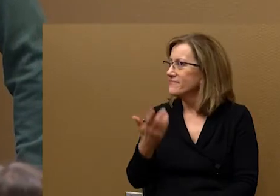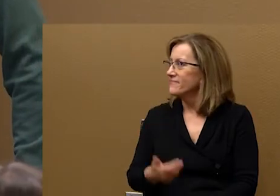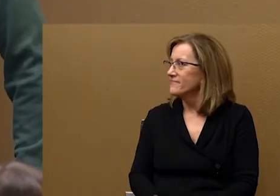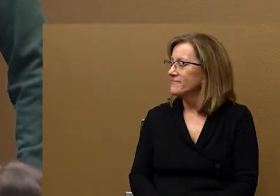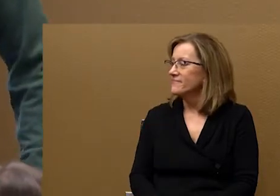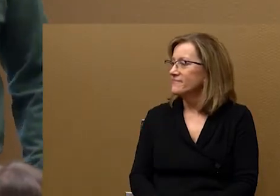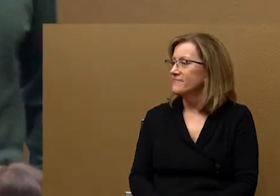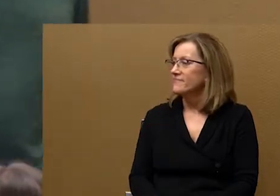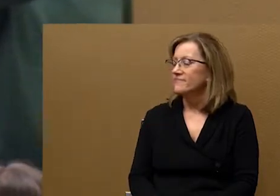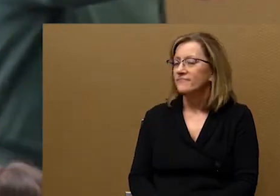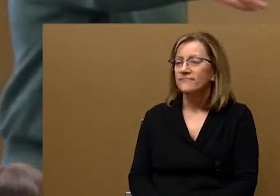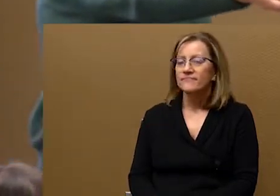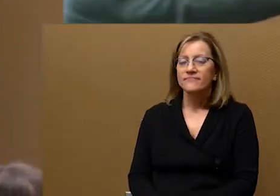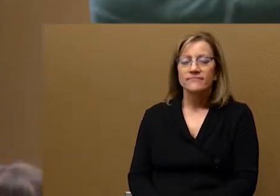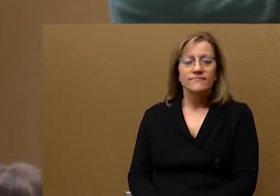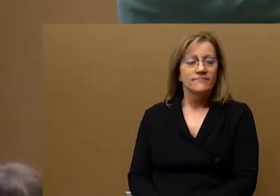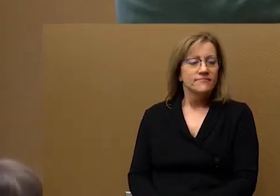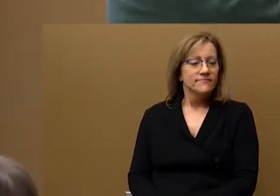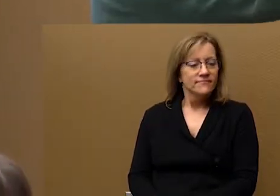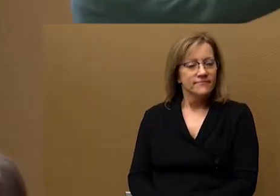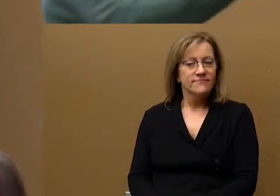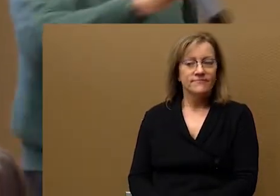Speaking? Let me just